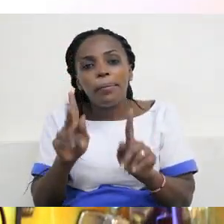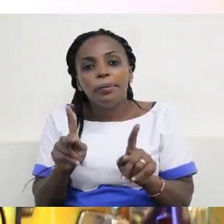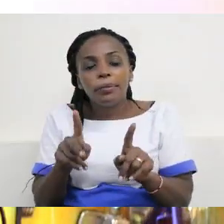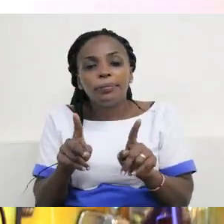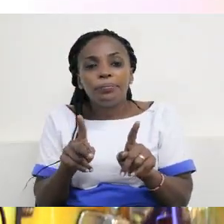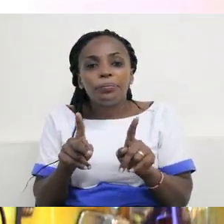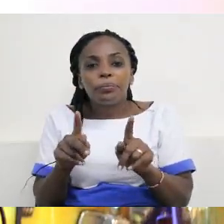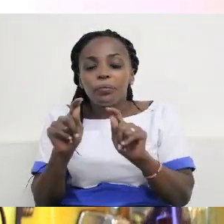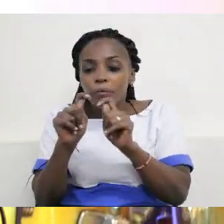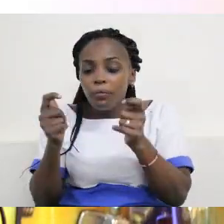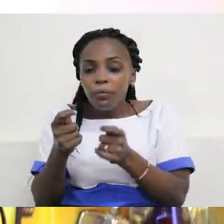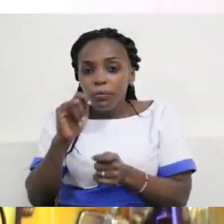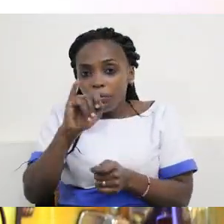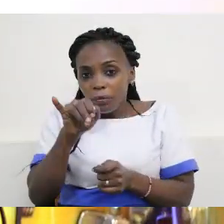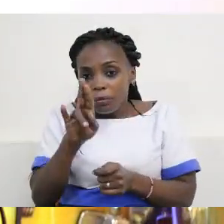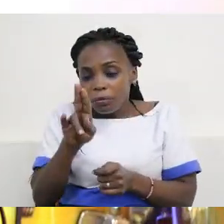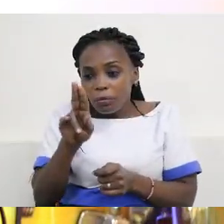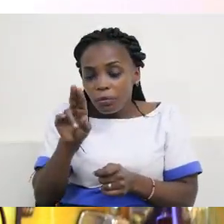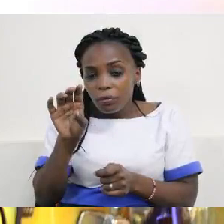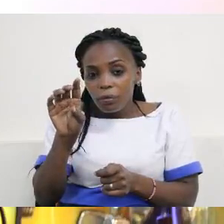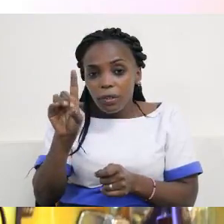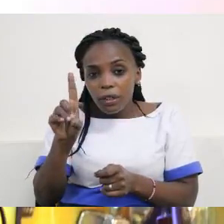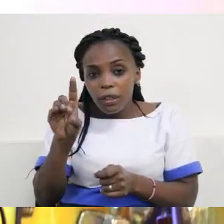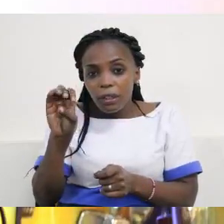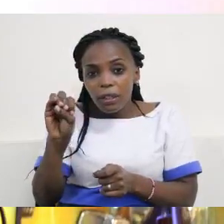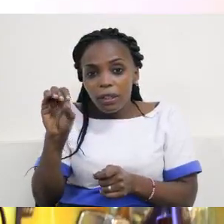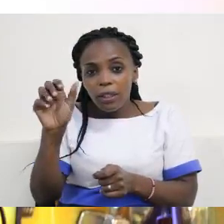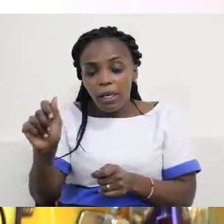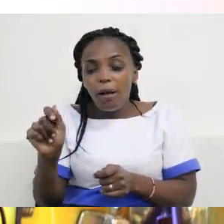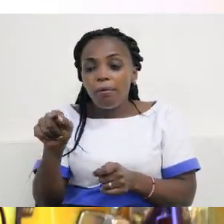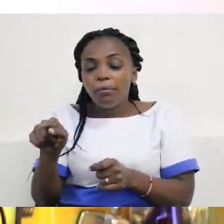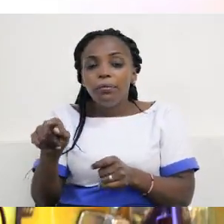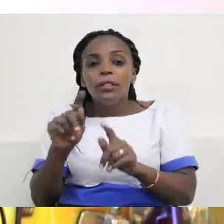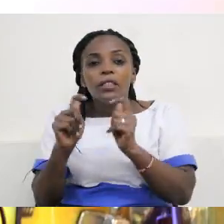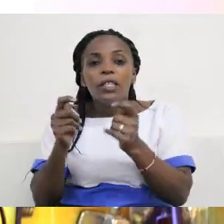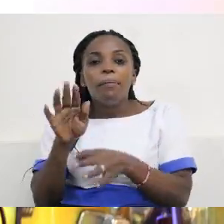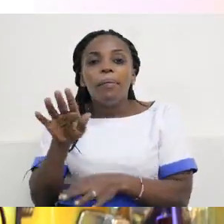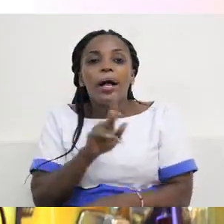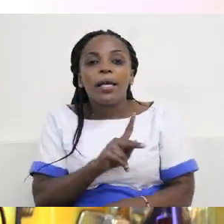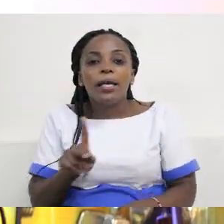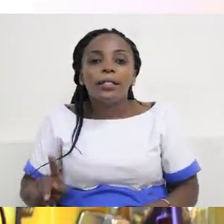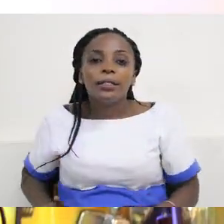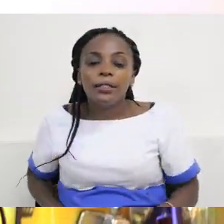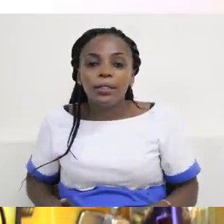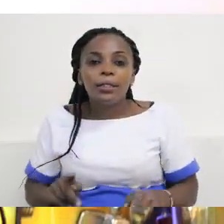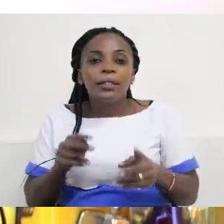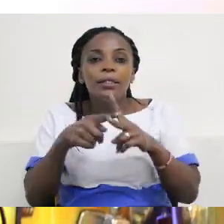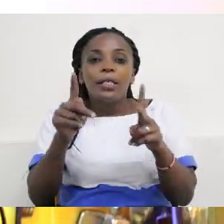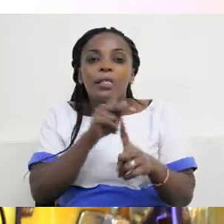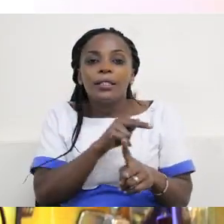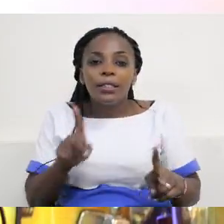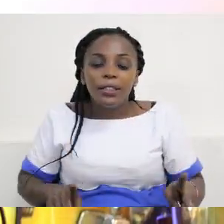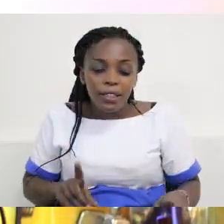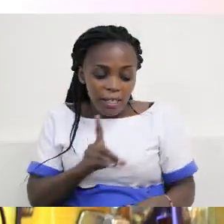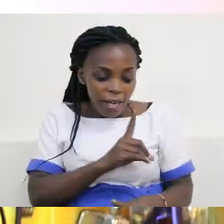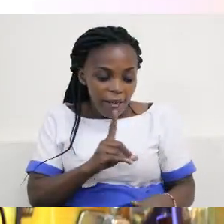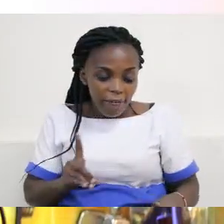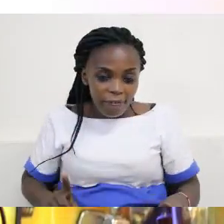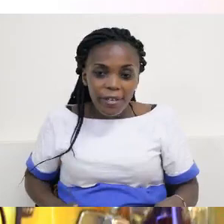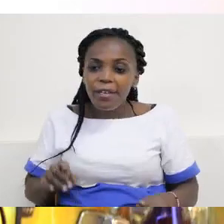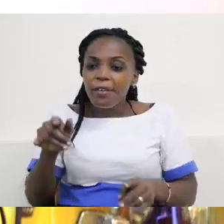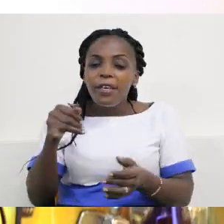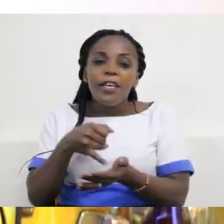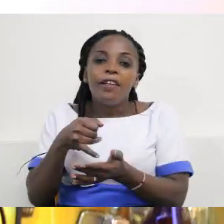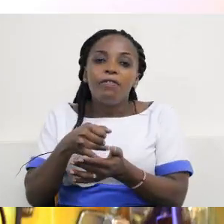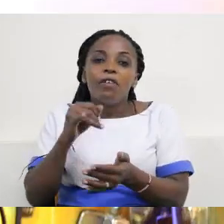the tribe of Judah that became the tribe of kings. It's where it started off with King David. He was part of the tribe of